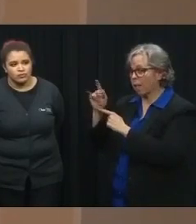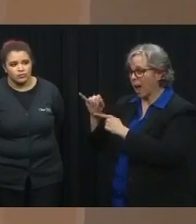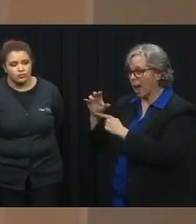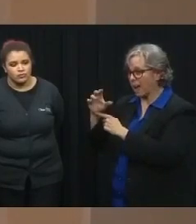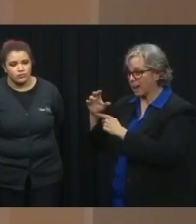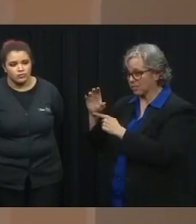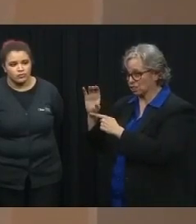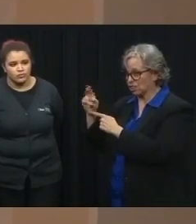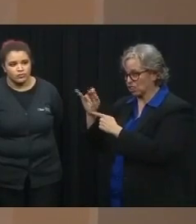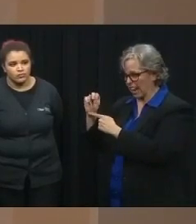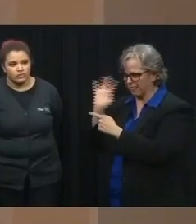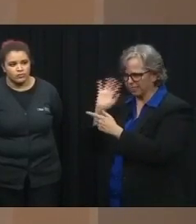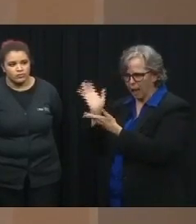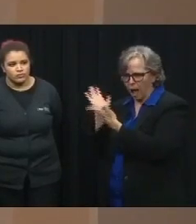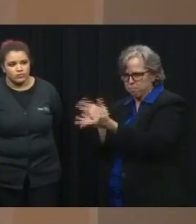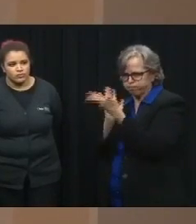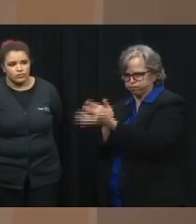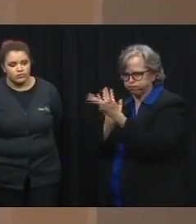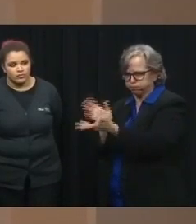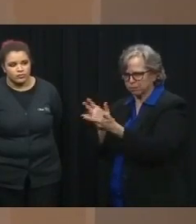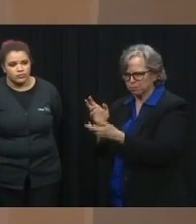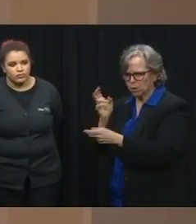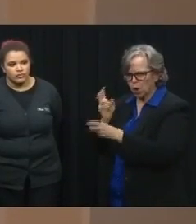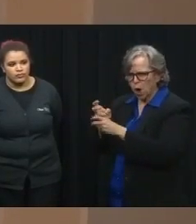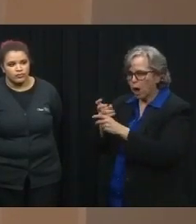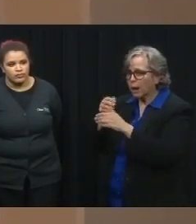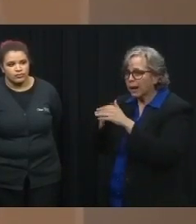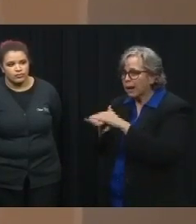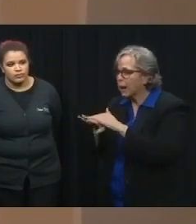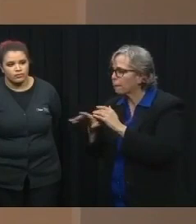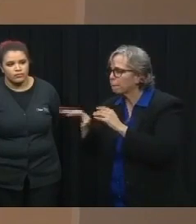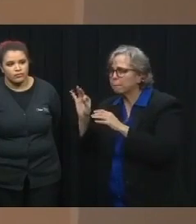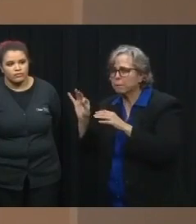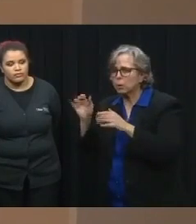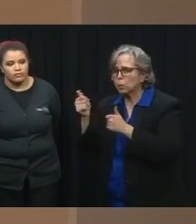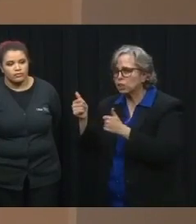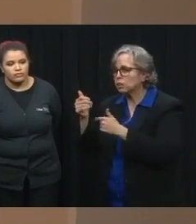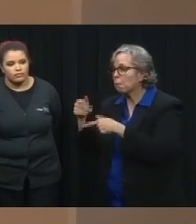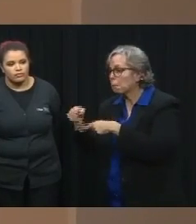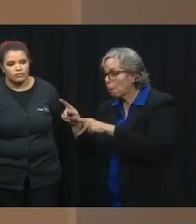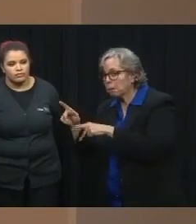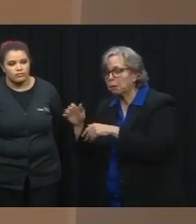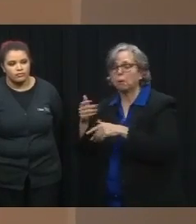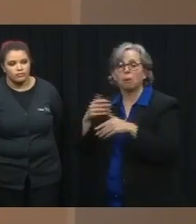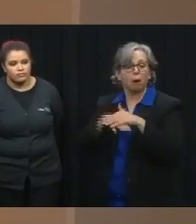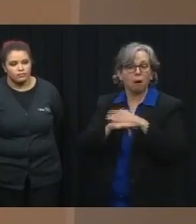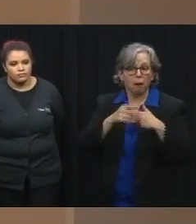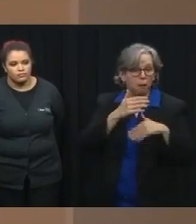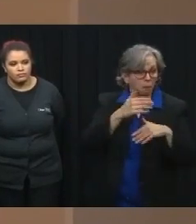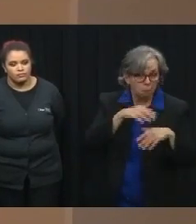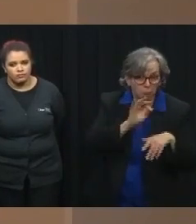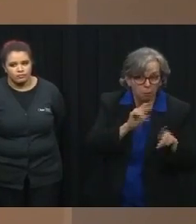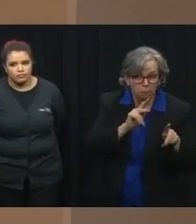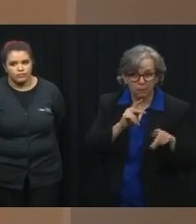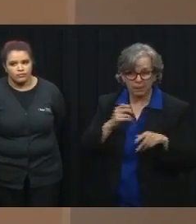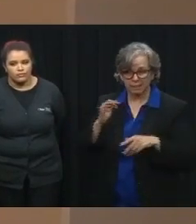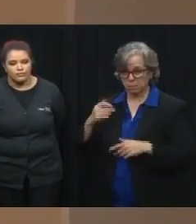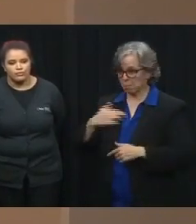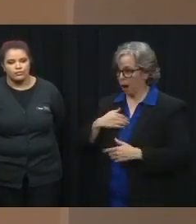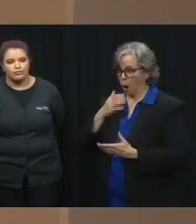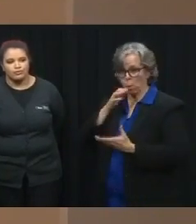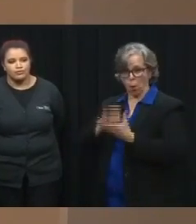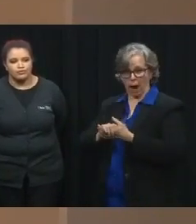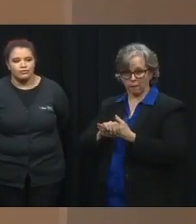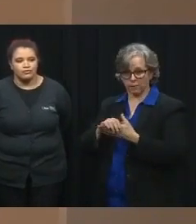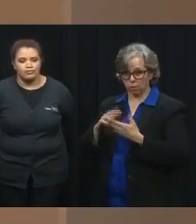just pick things, cherry pick things. I imagine that if my wife were making the decision, there'd be a long list of things at the grocery store that she would